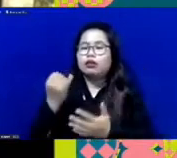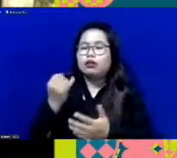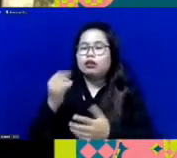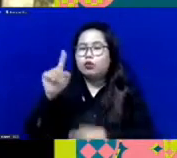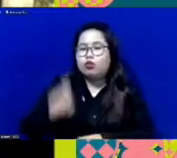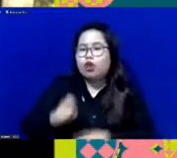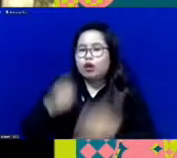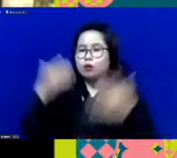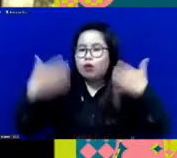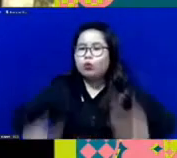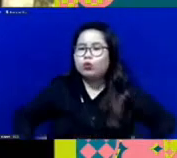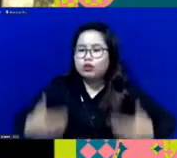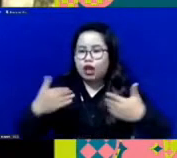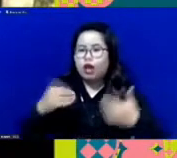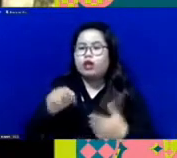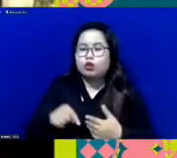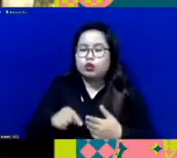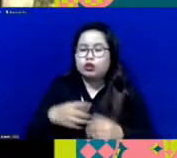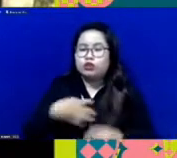are very